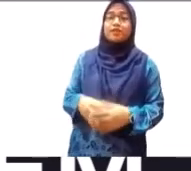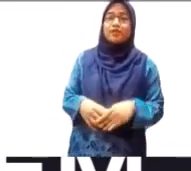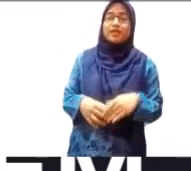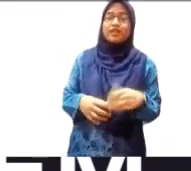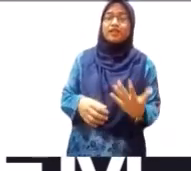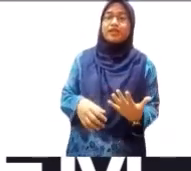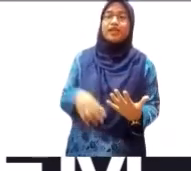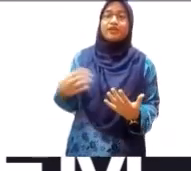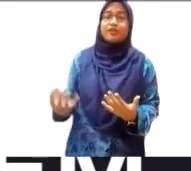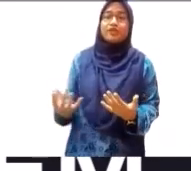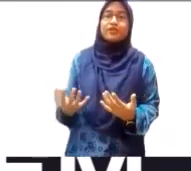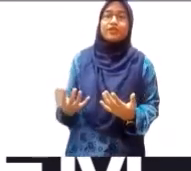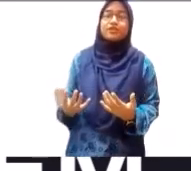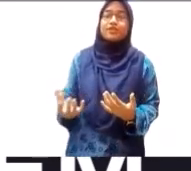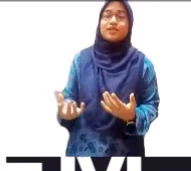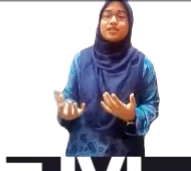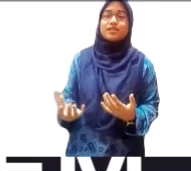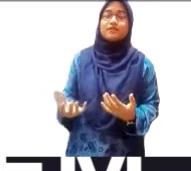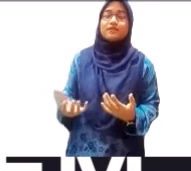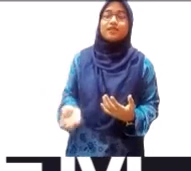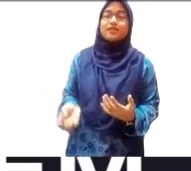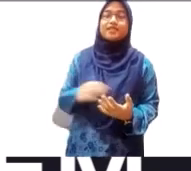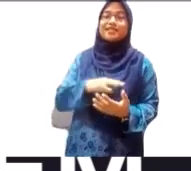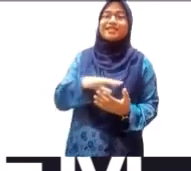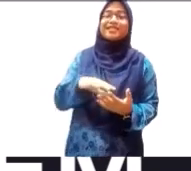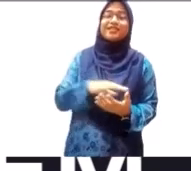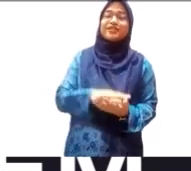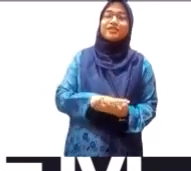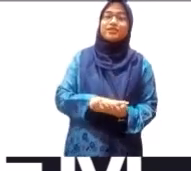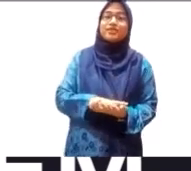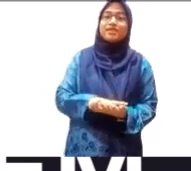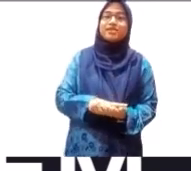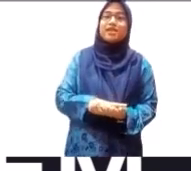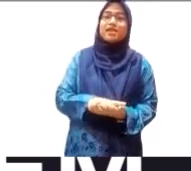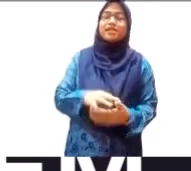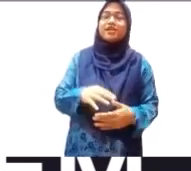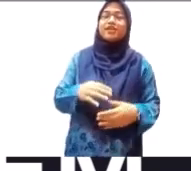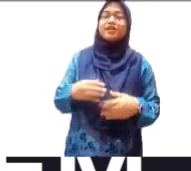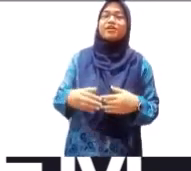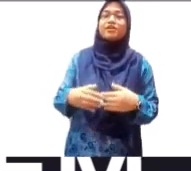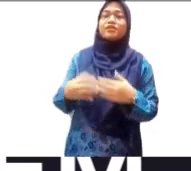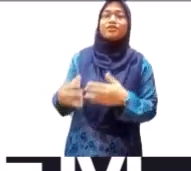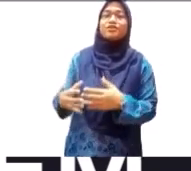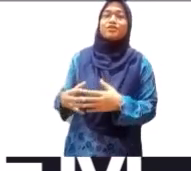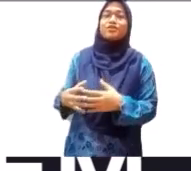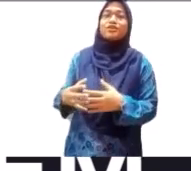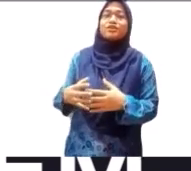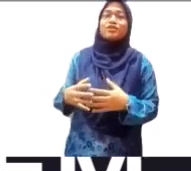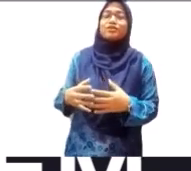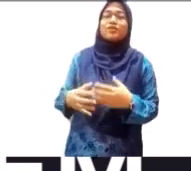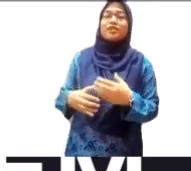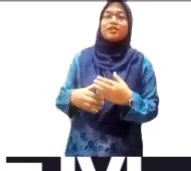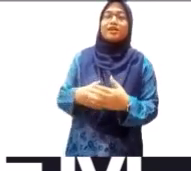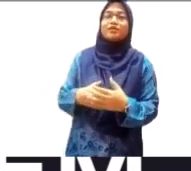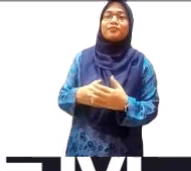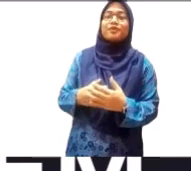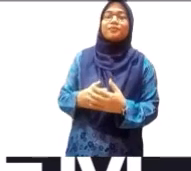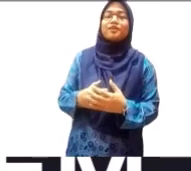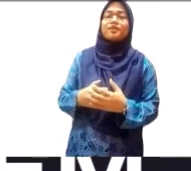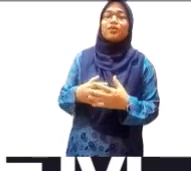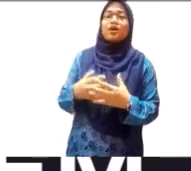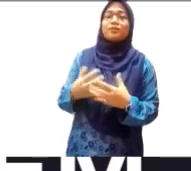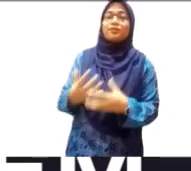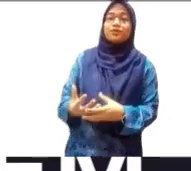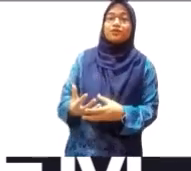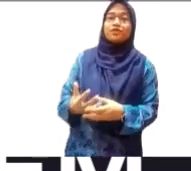gap between hearing and non-hearing students because these hearing students, they are not used to be around